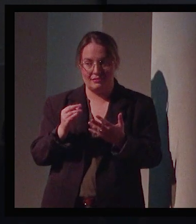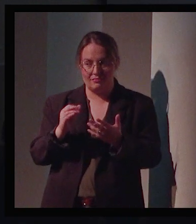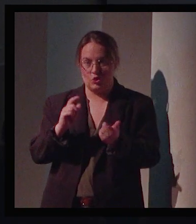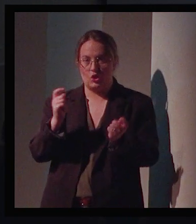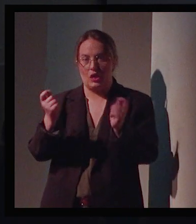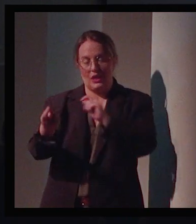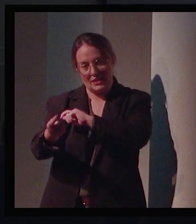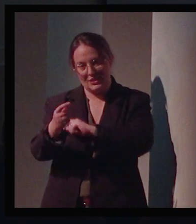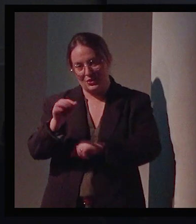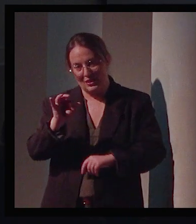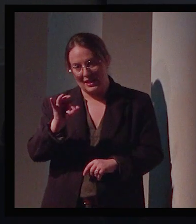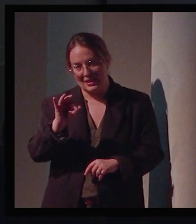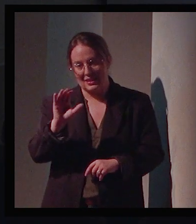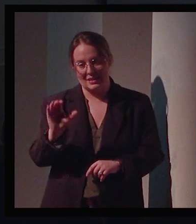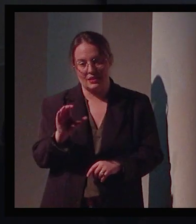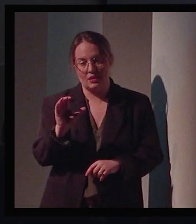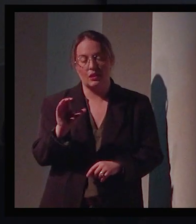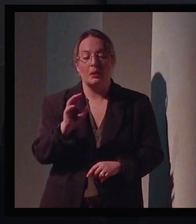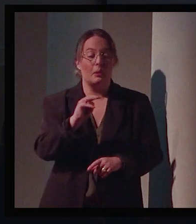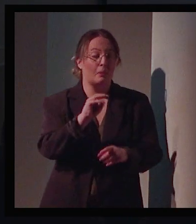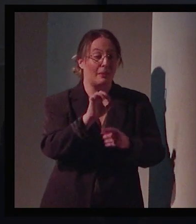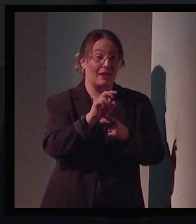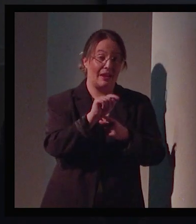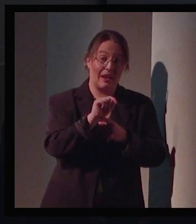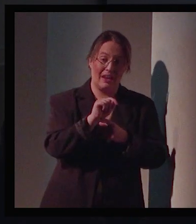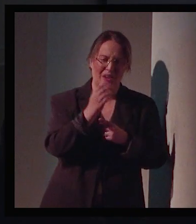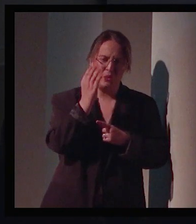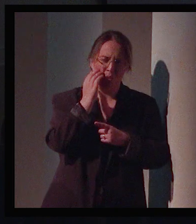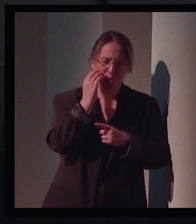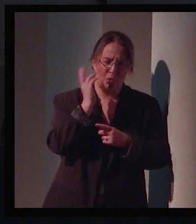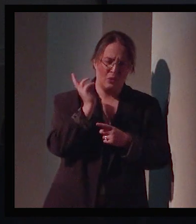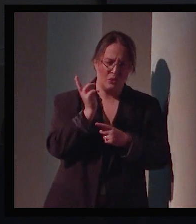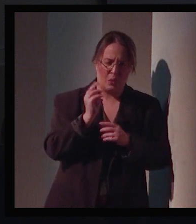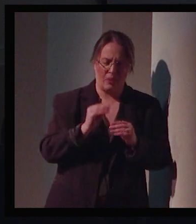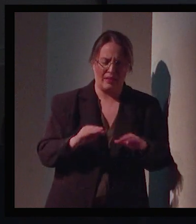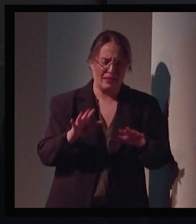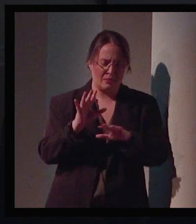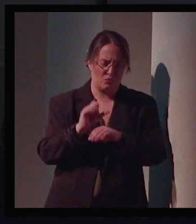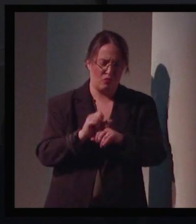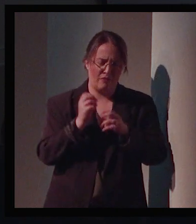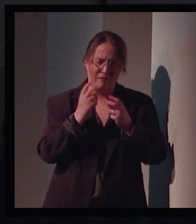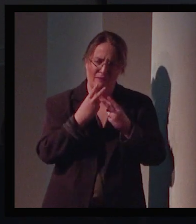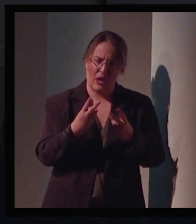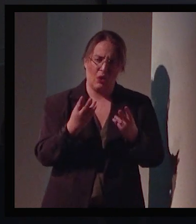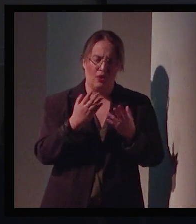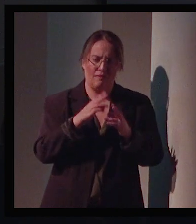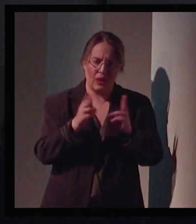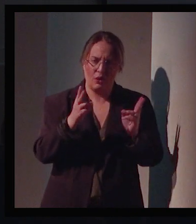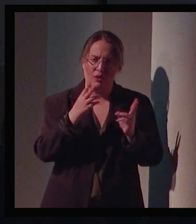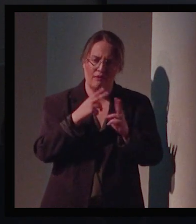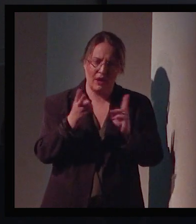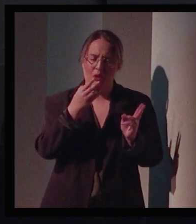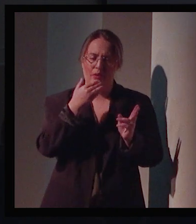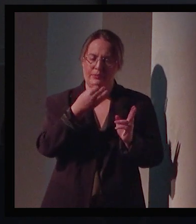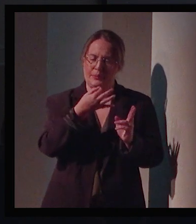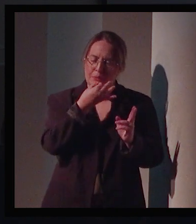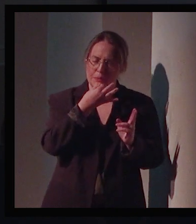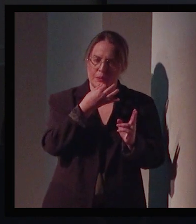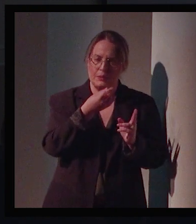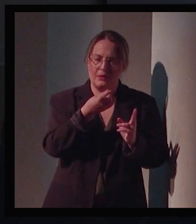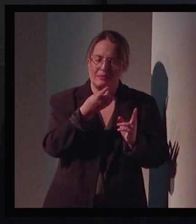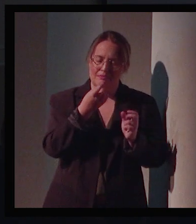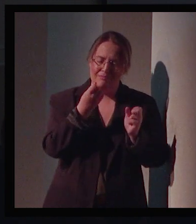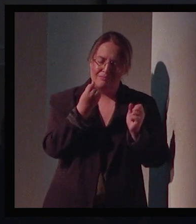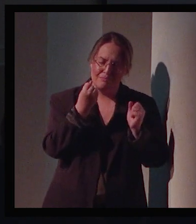Manet knew the historical landscape tradition very, very well, having spent hours copying after the old masters in the